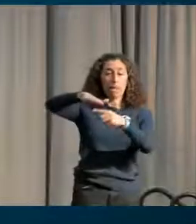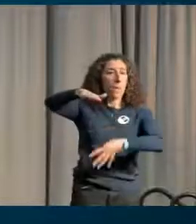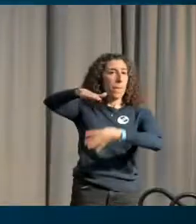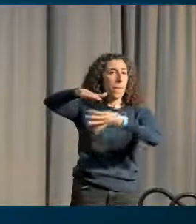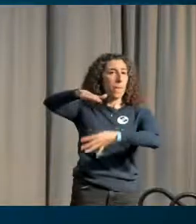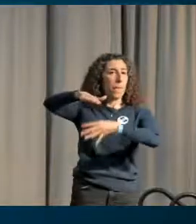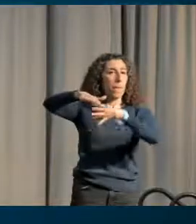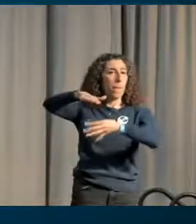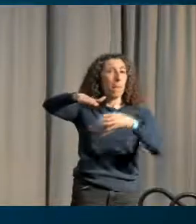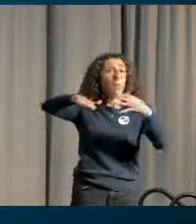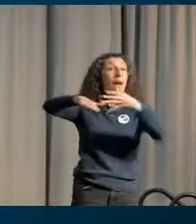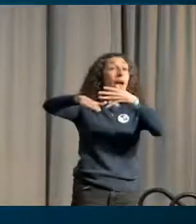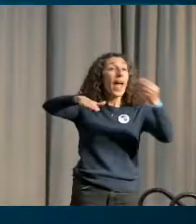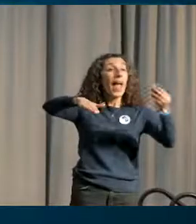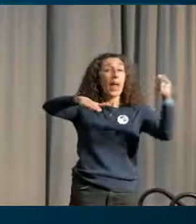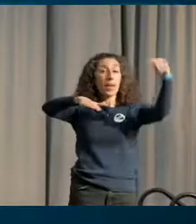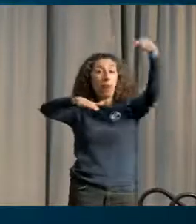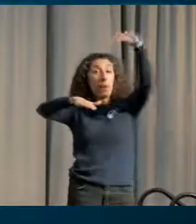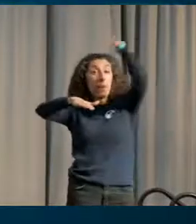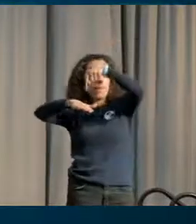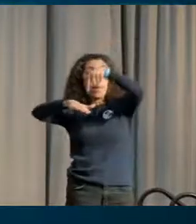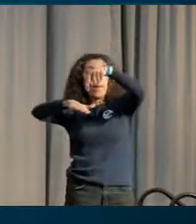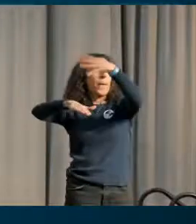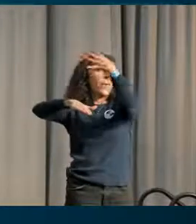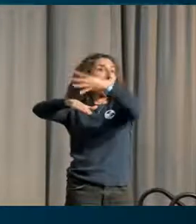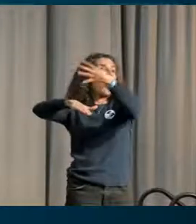be if you're pushing the back downwards?